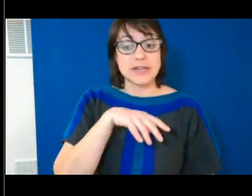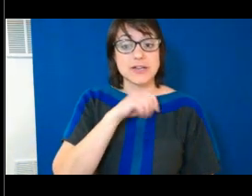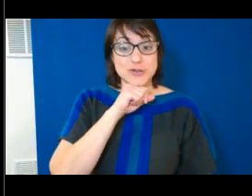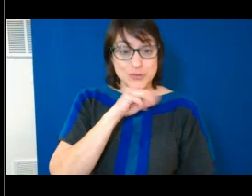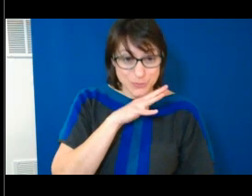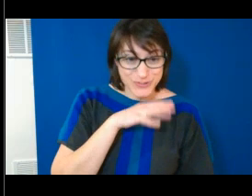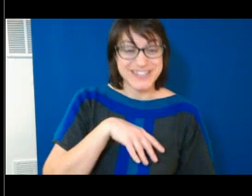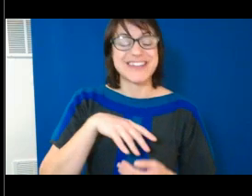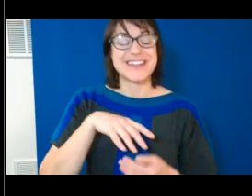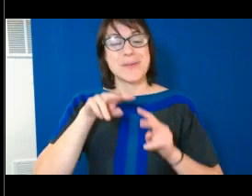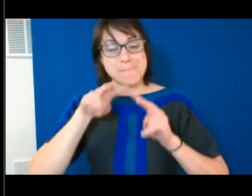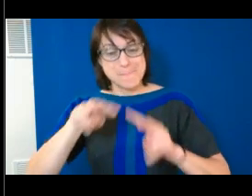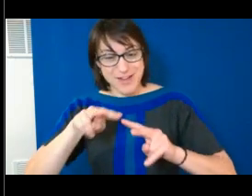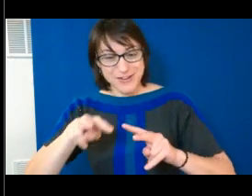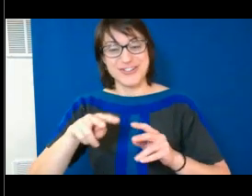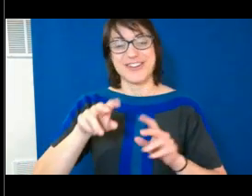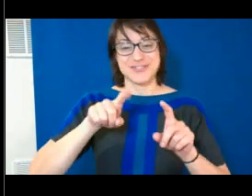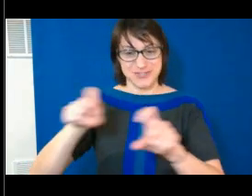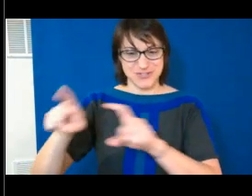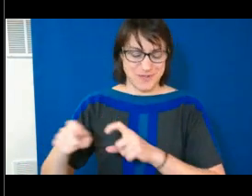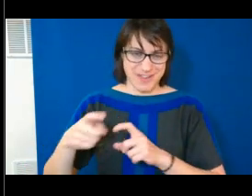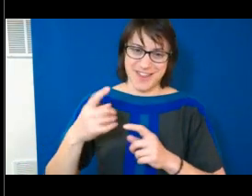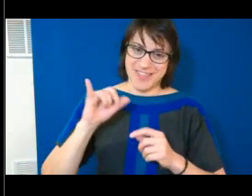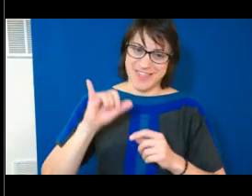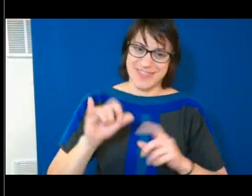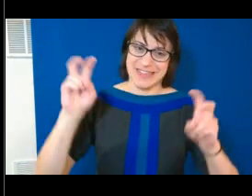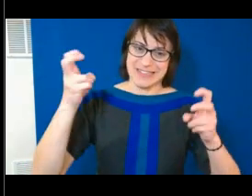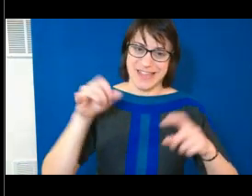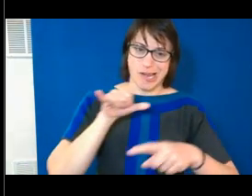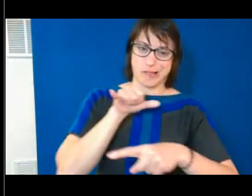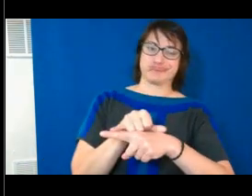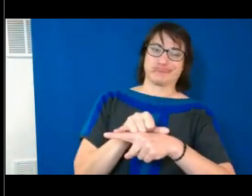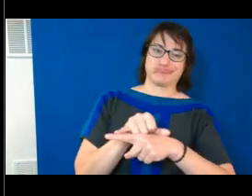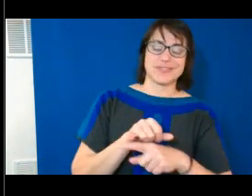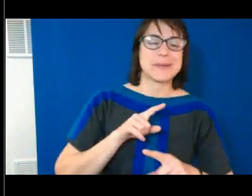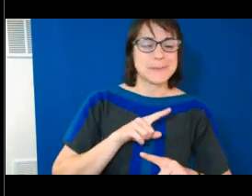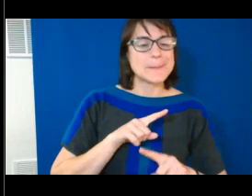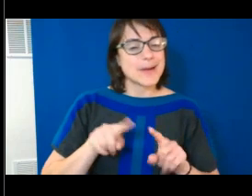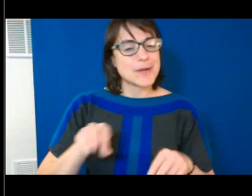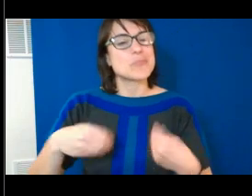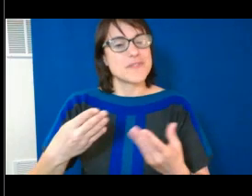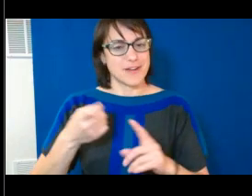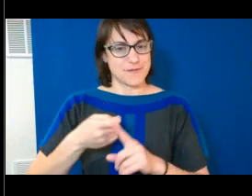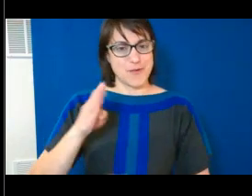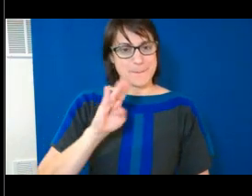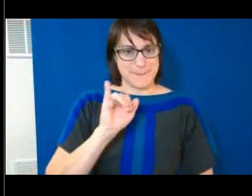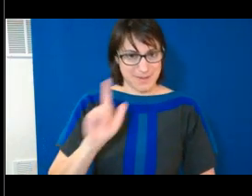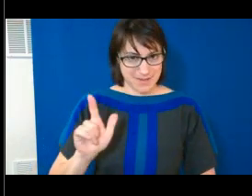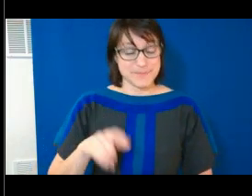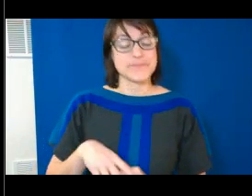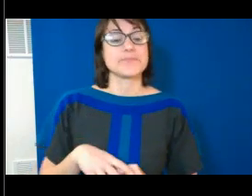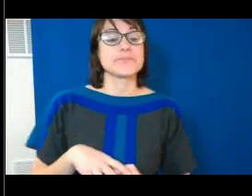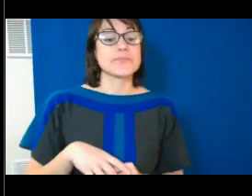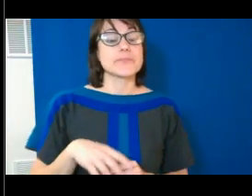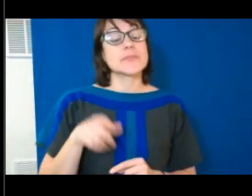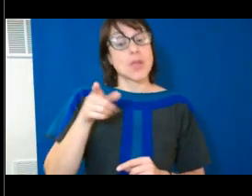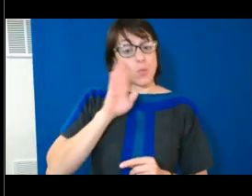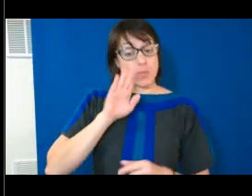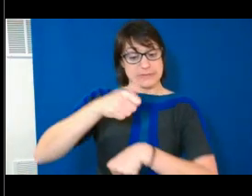title, with funding provided by the Bipartisan Infrastructure Law. This project will establish a scientifically